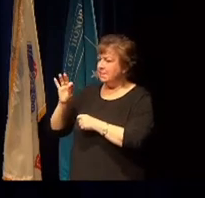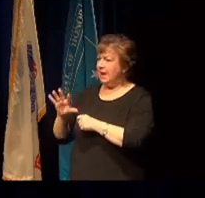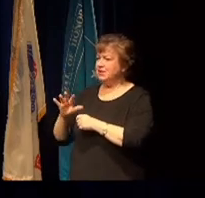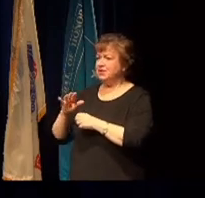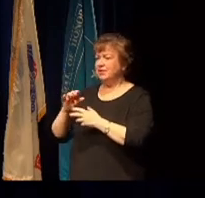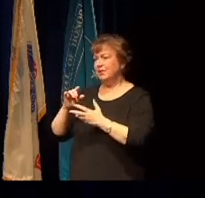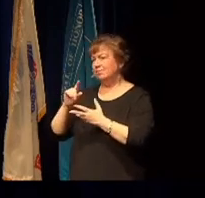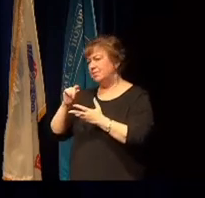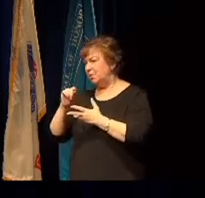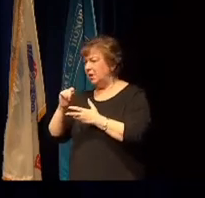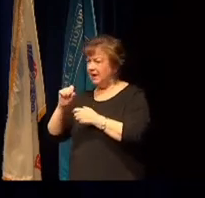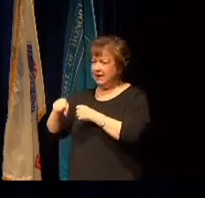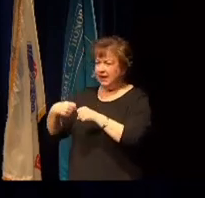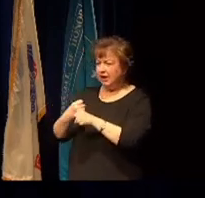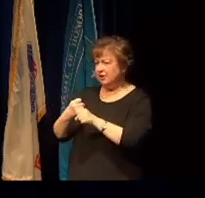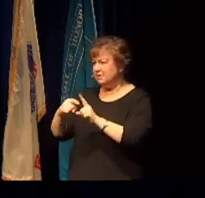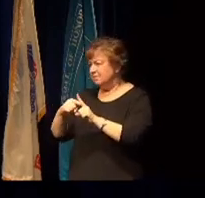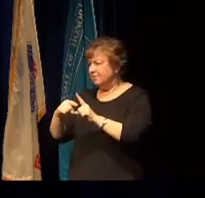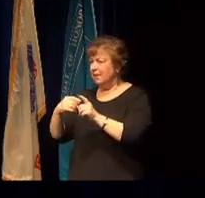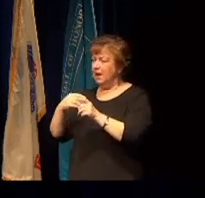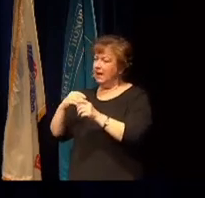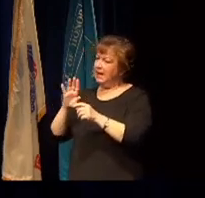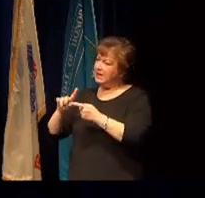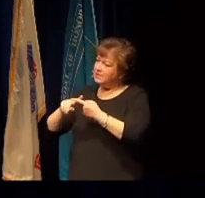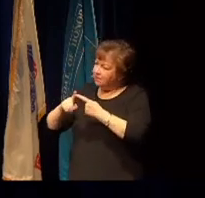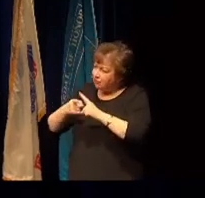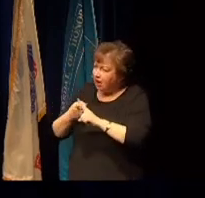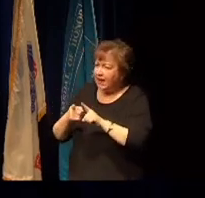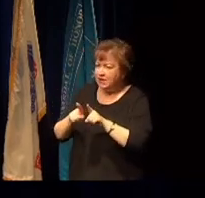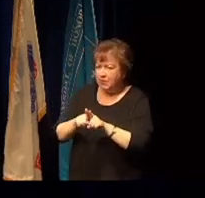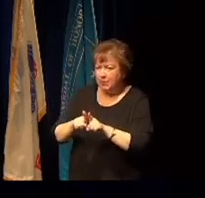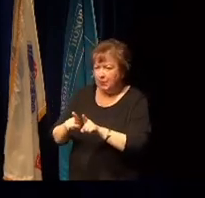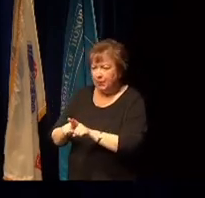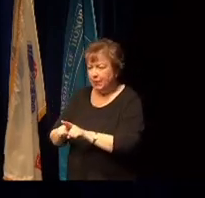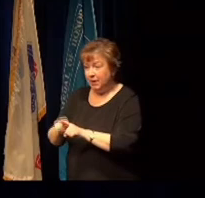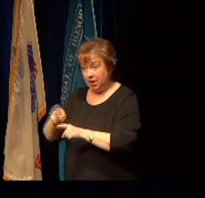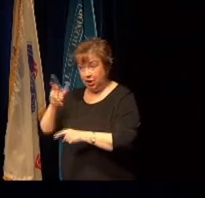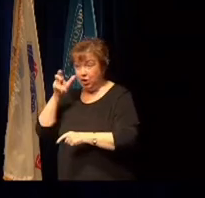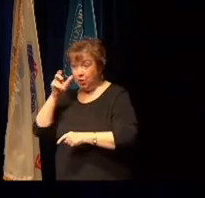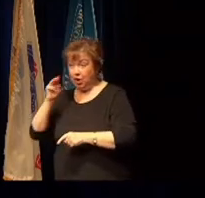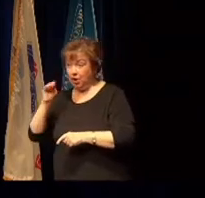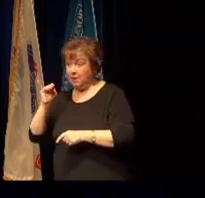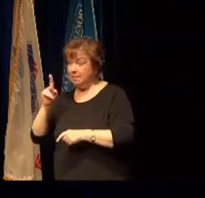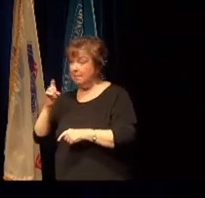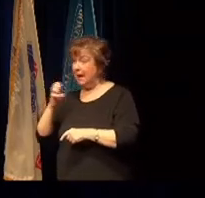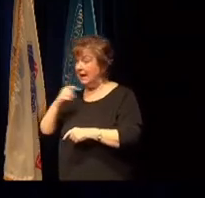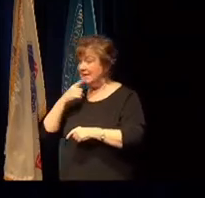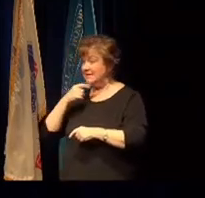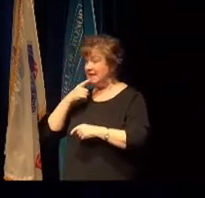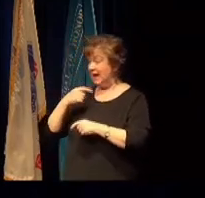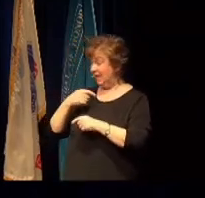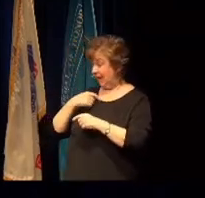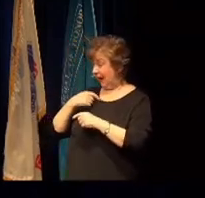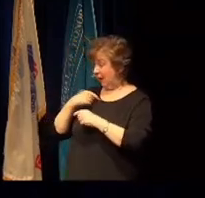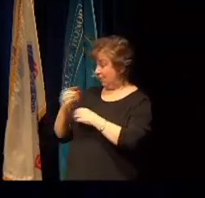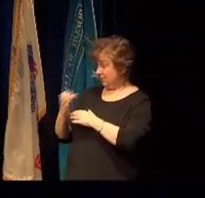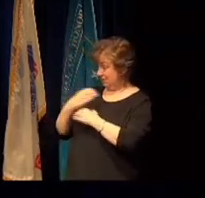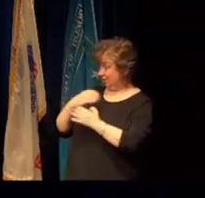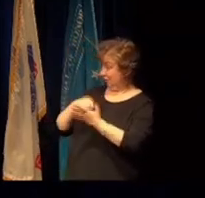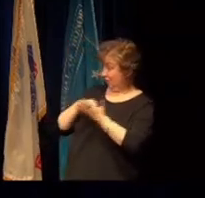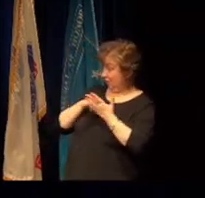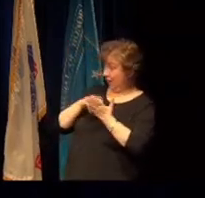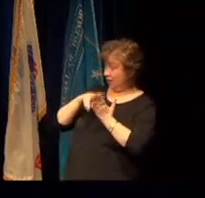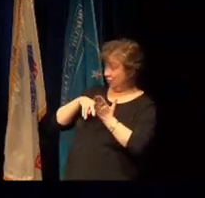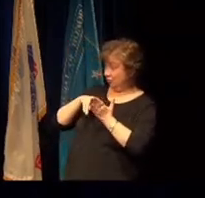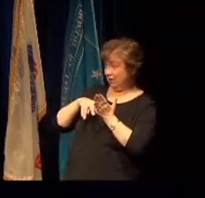his pastor, but his friend. In fact, you heard Mike say that I had to read his book before I could